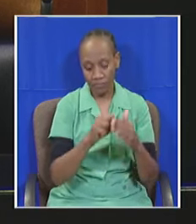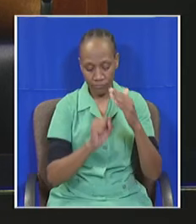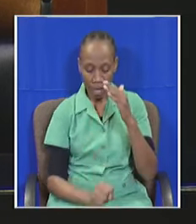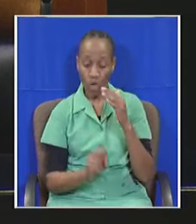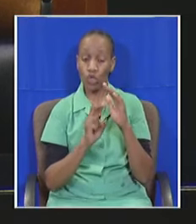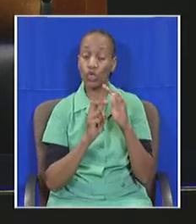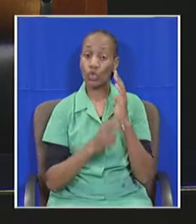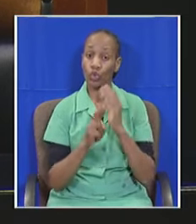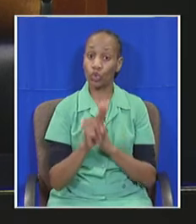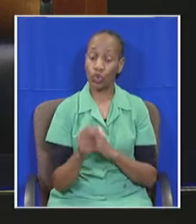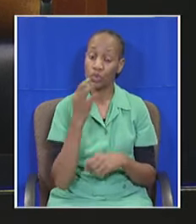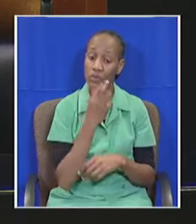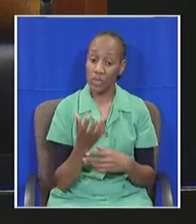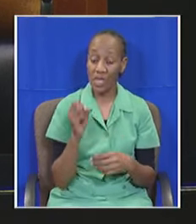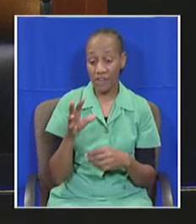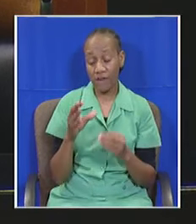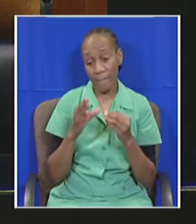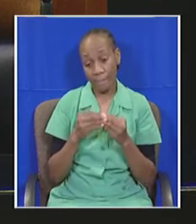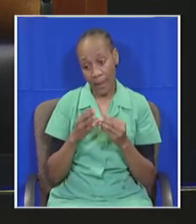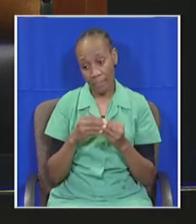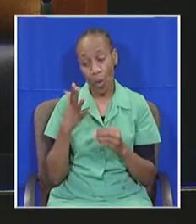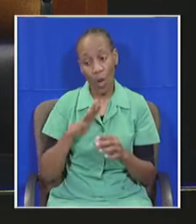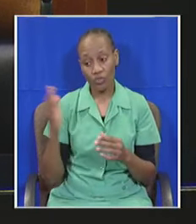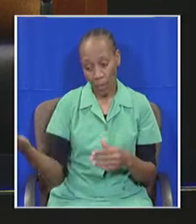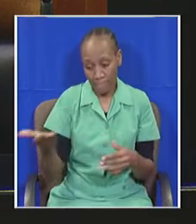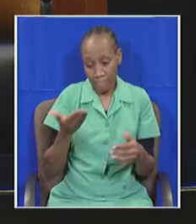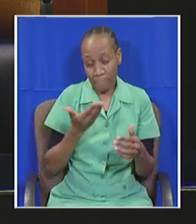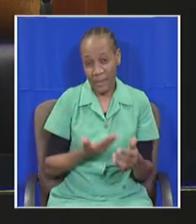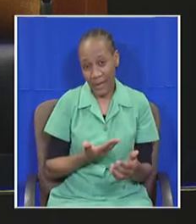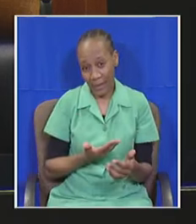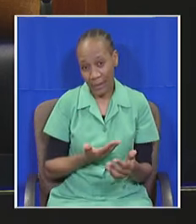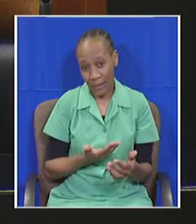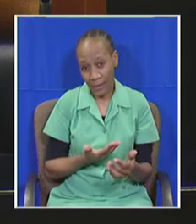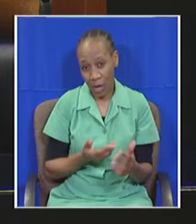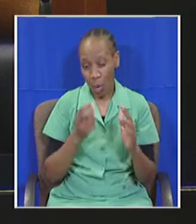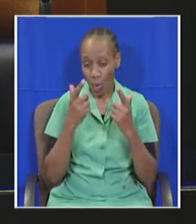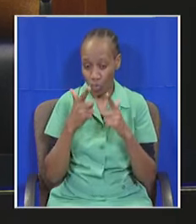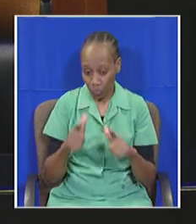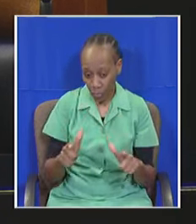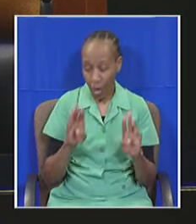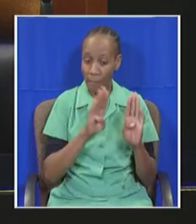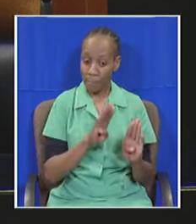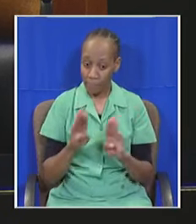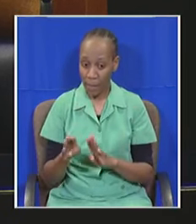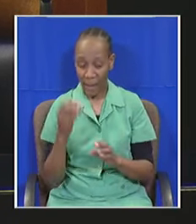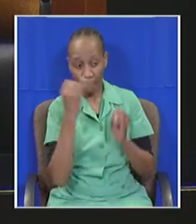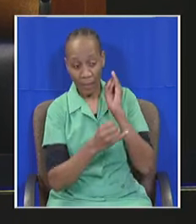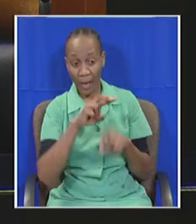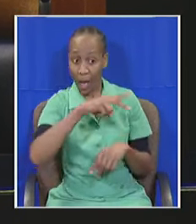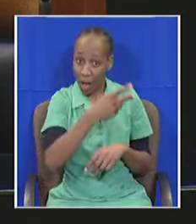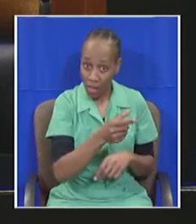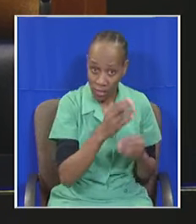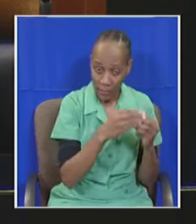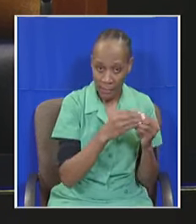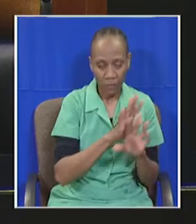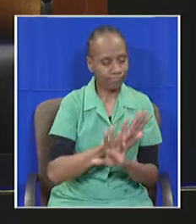that a member who wishes to bring any improper or unethical conduct on the part of another member to the attention of the